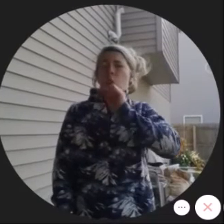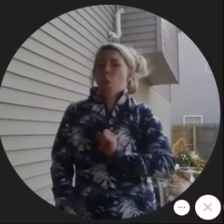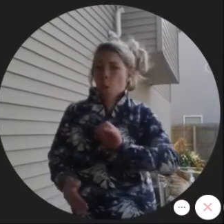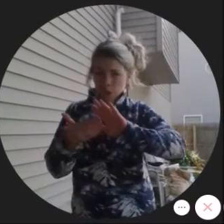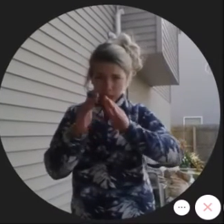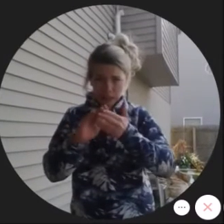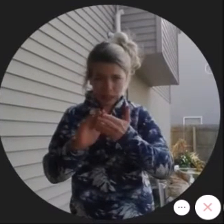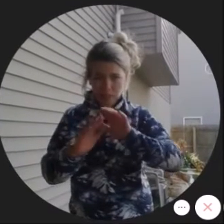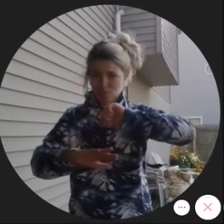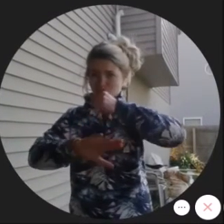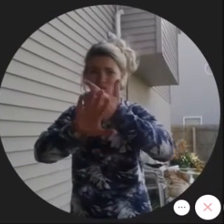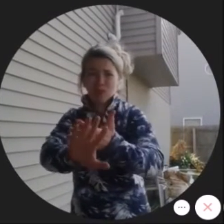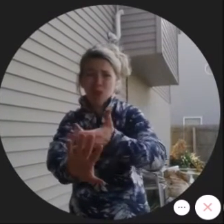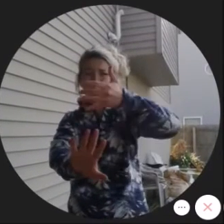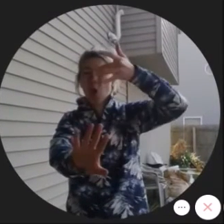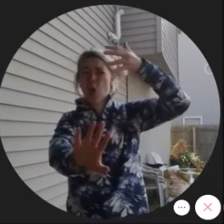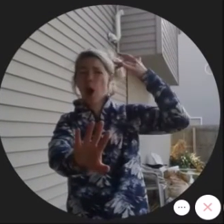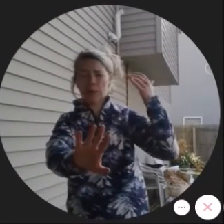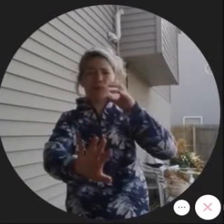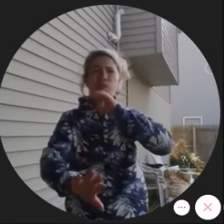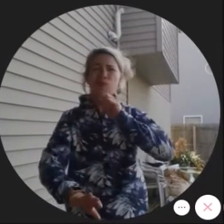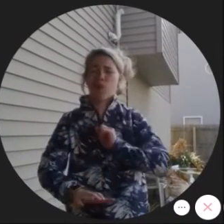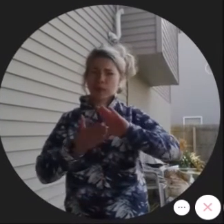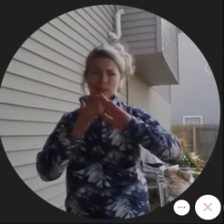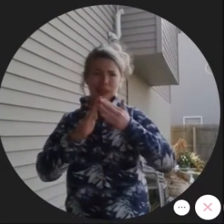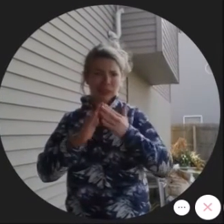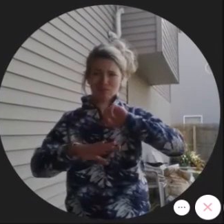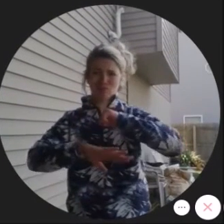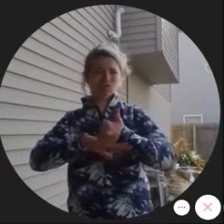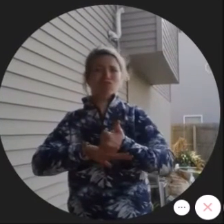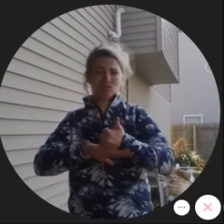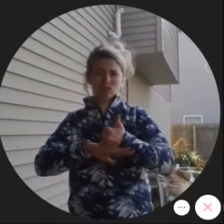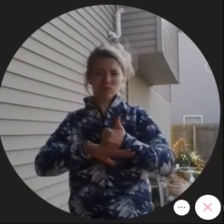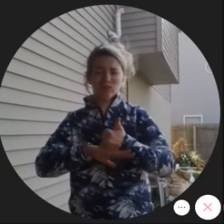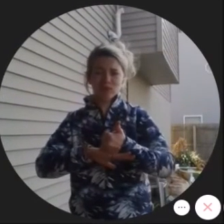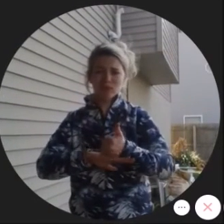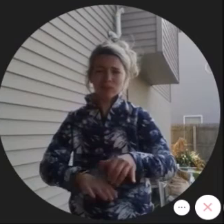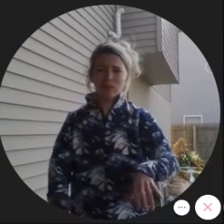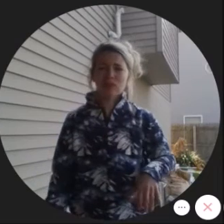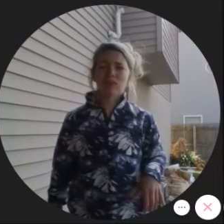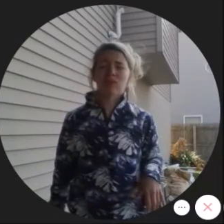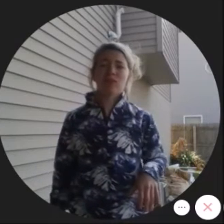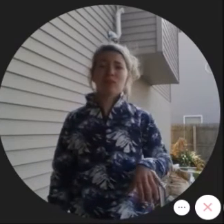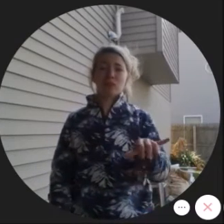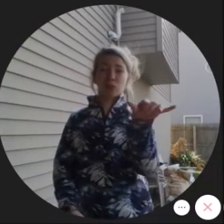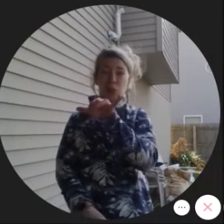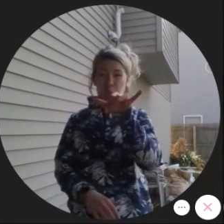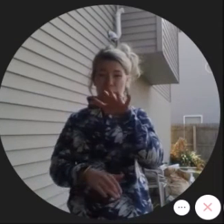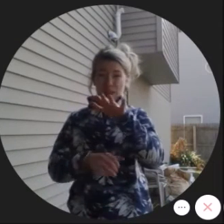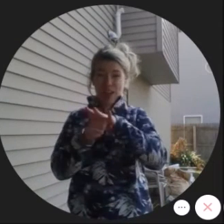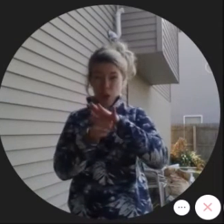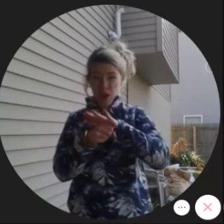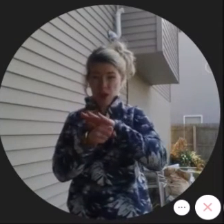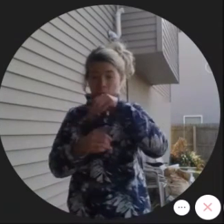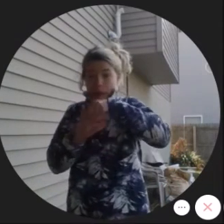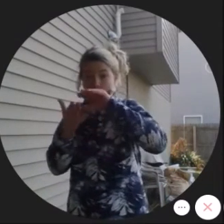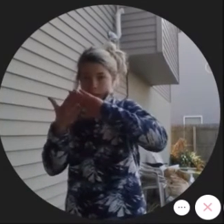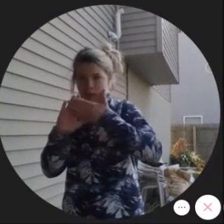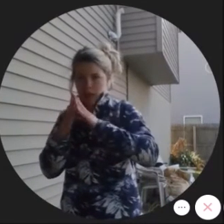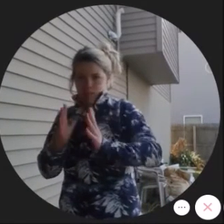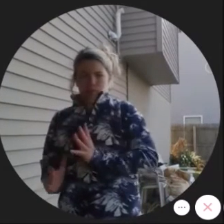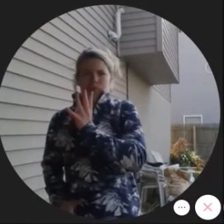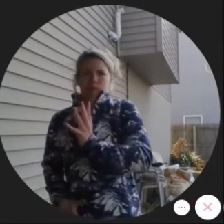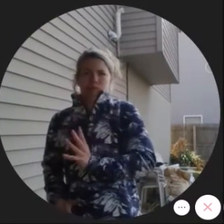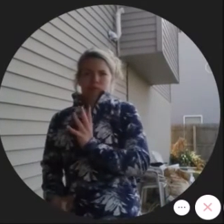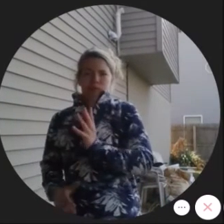And that town is also it's a very old town. It's very proper. It was set up a long time ago.